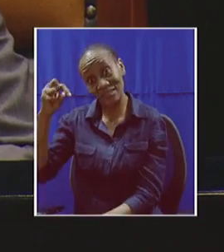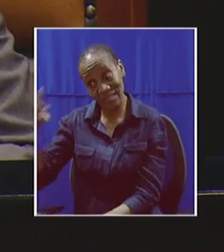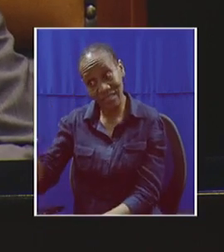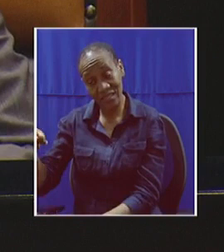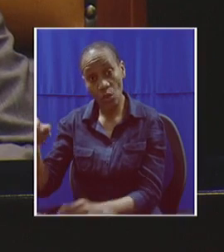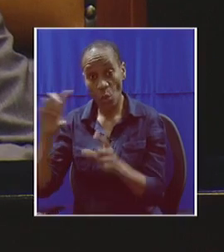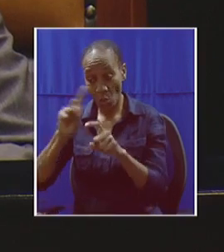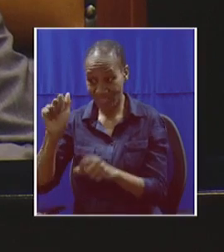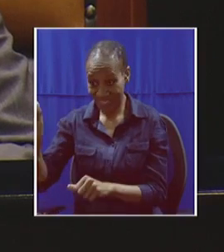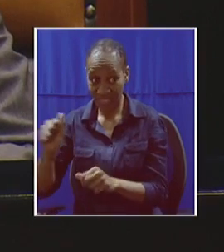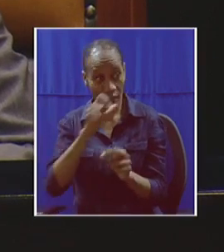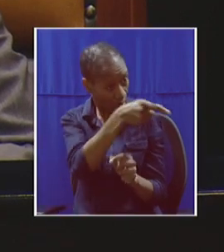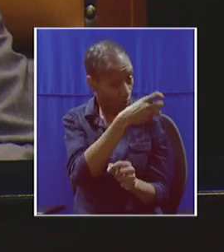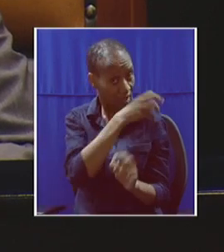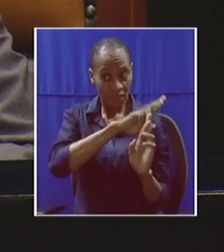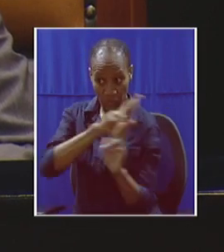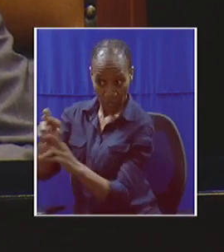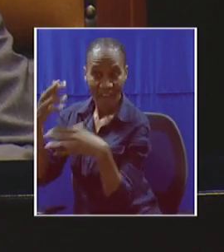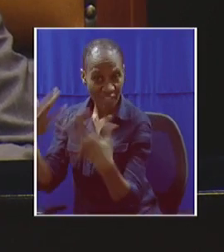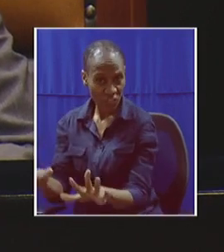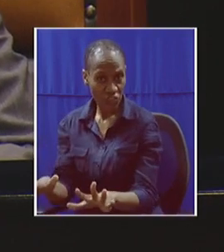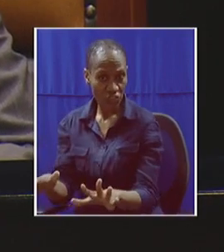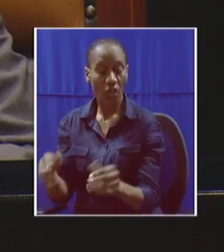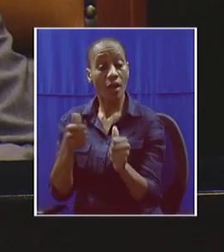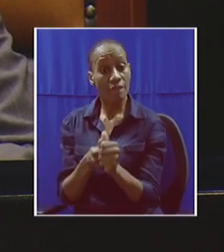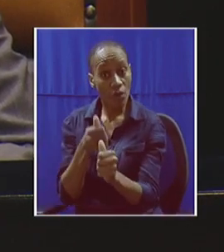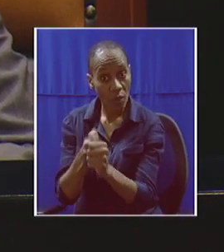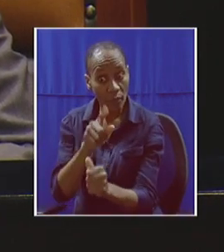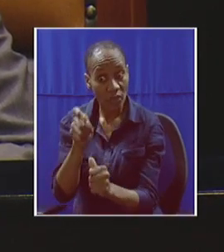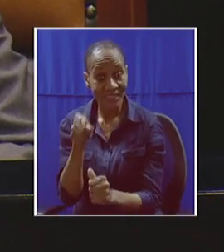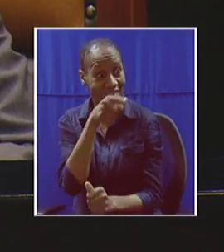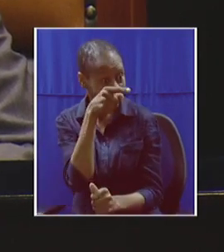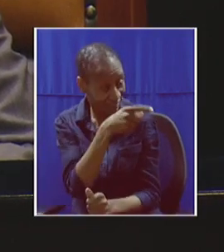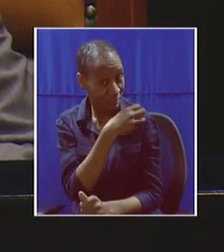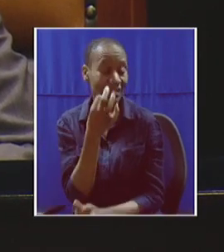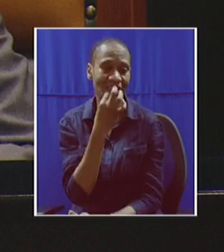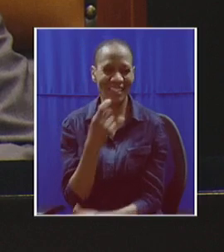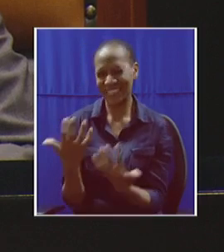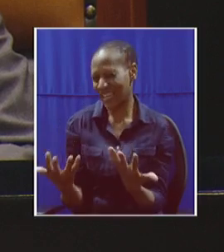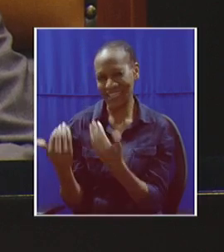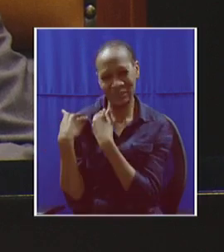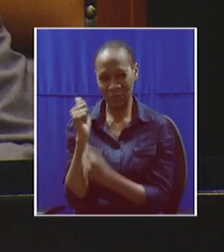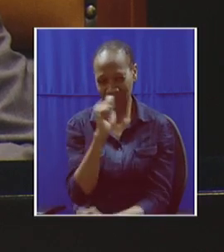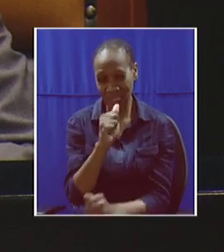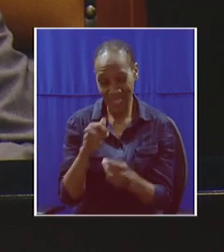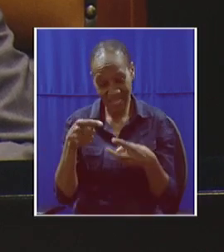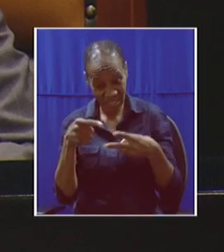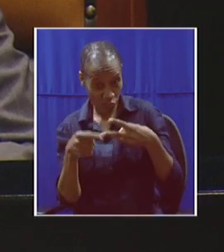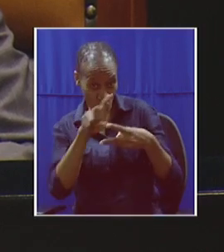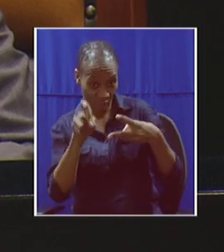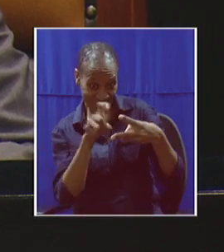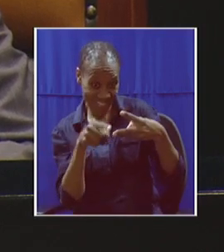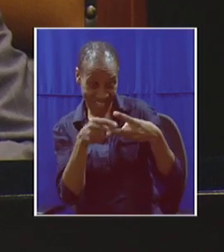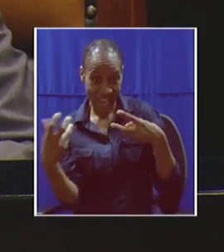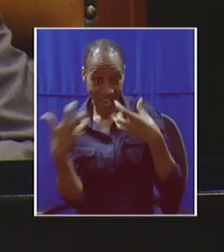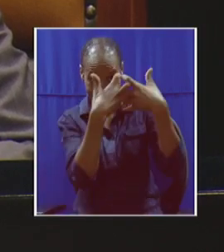that now arising out of the follow-up questions she indicates there's other areas of responsibility that resides somewhere else